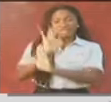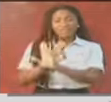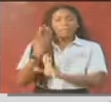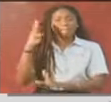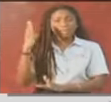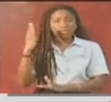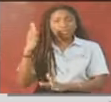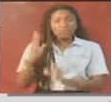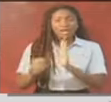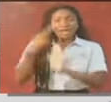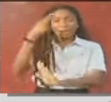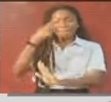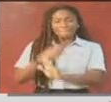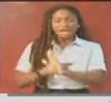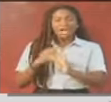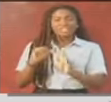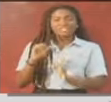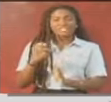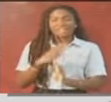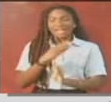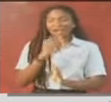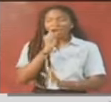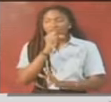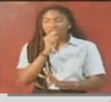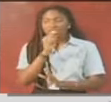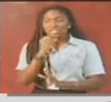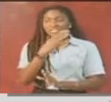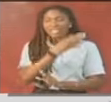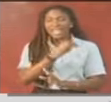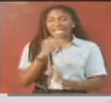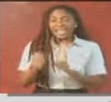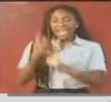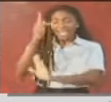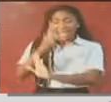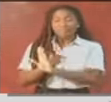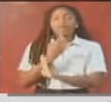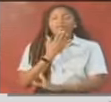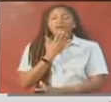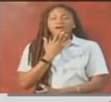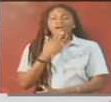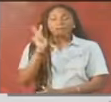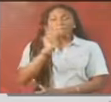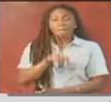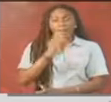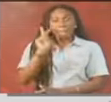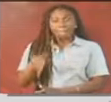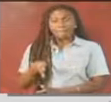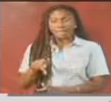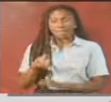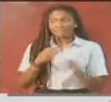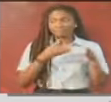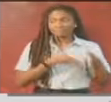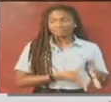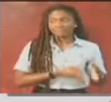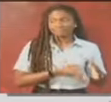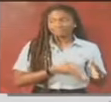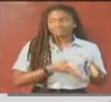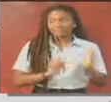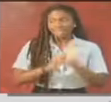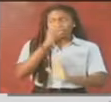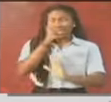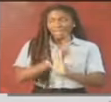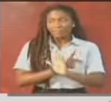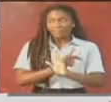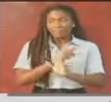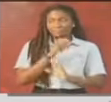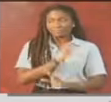in April, and the current March in orange, and the current month of April, which is in purple. And we look at that dotted line